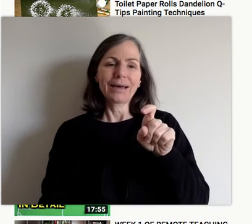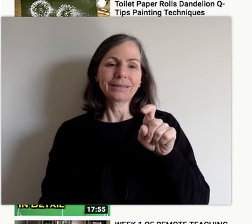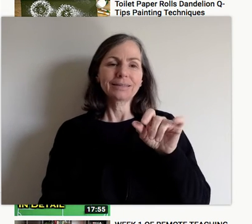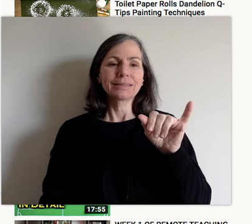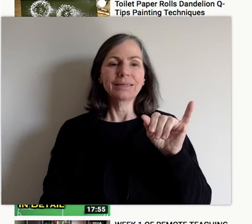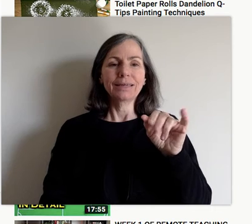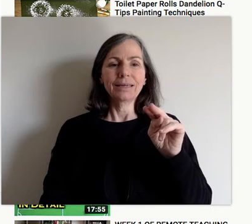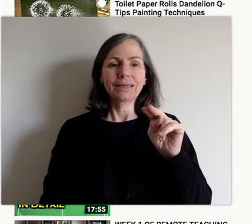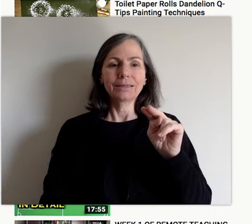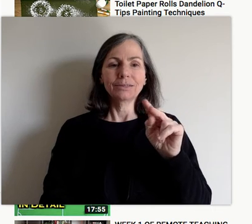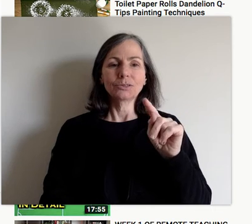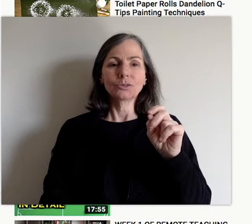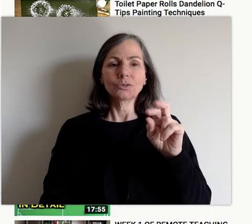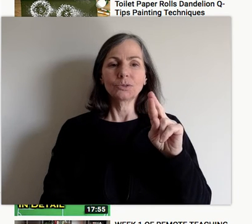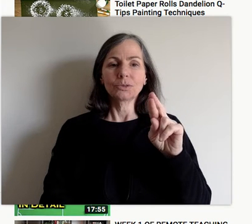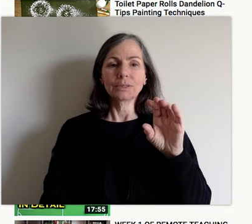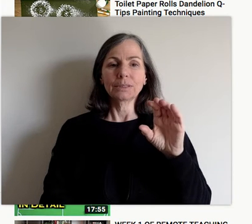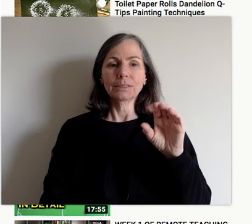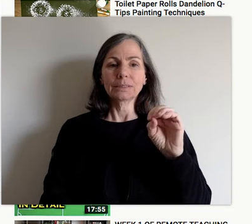x-intercepts.